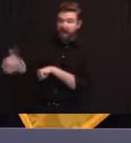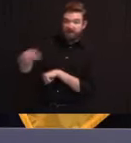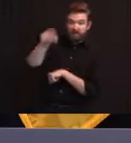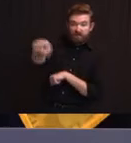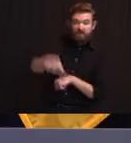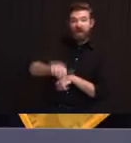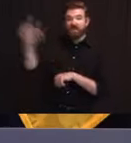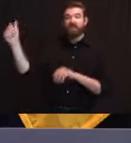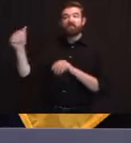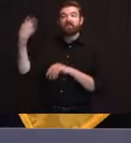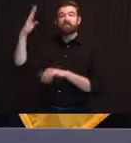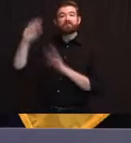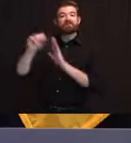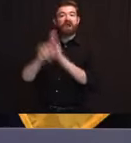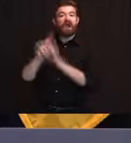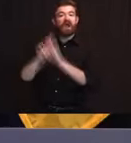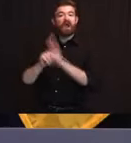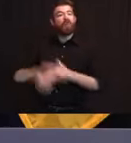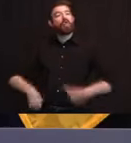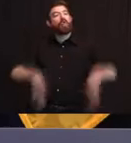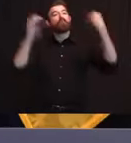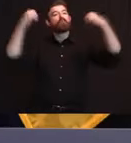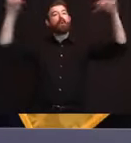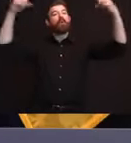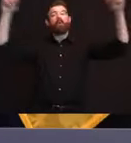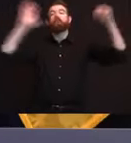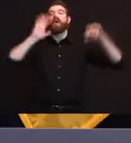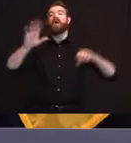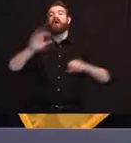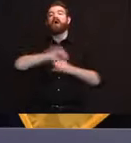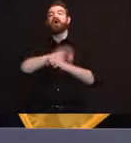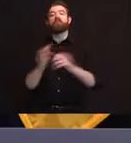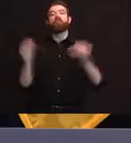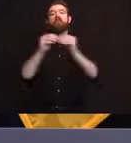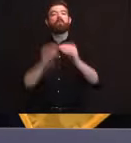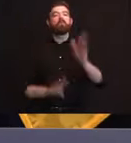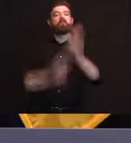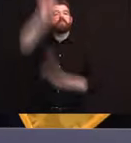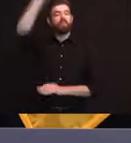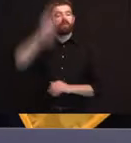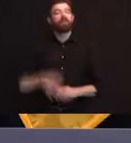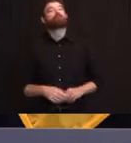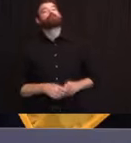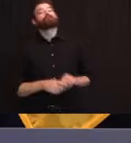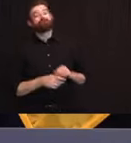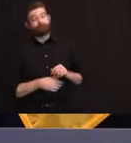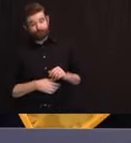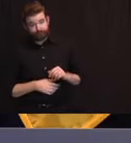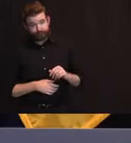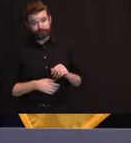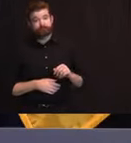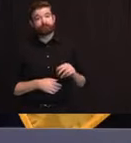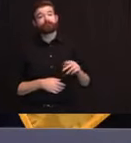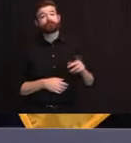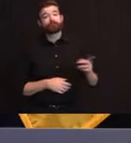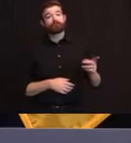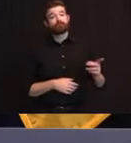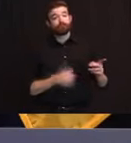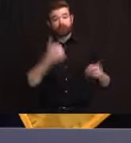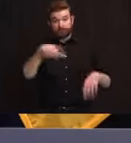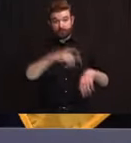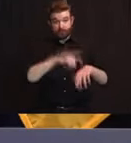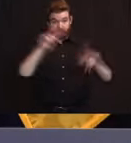mean politically, but is there a risk? I think Judy and Ed would agree that when you've got people gathering with the intensity they're gathering, there is an increased risk,